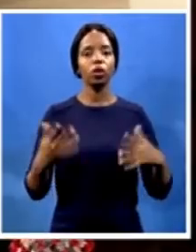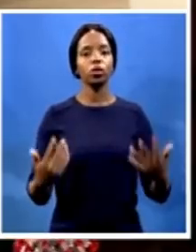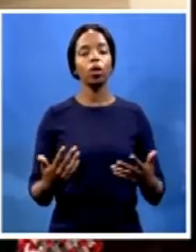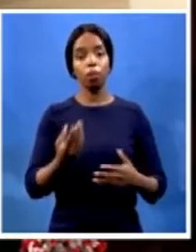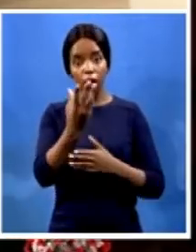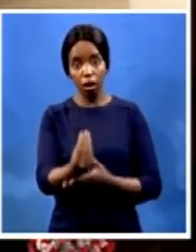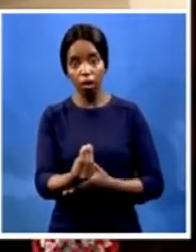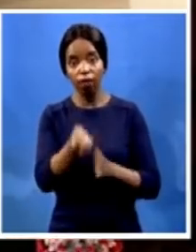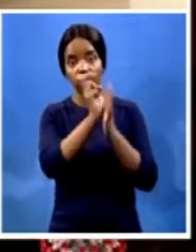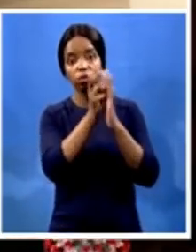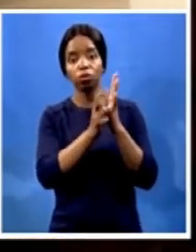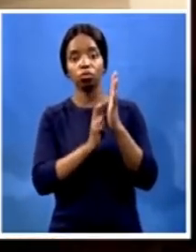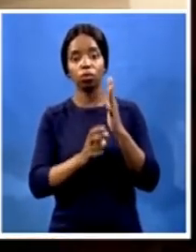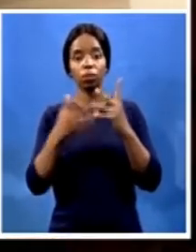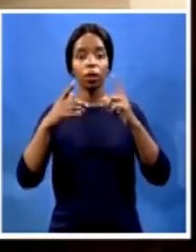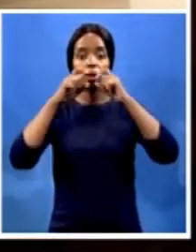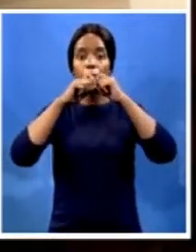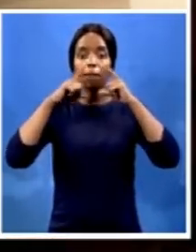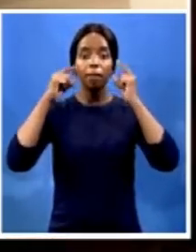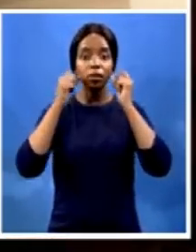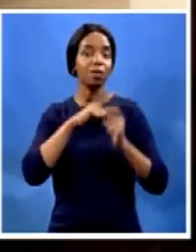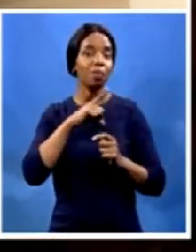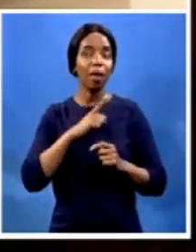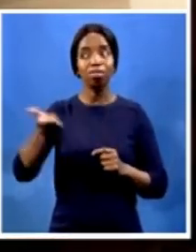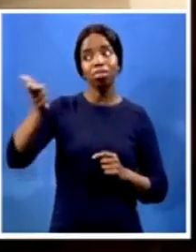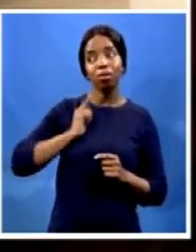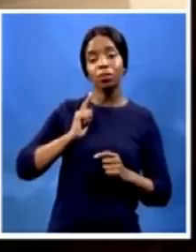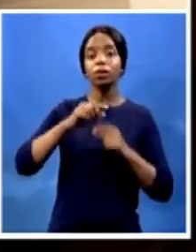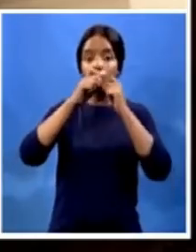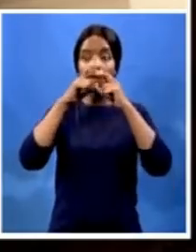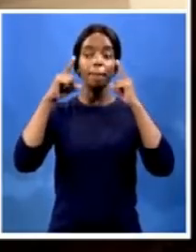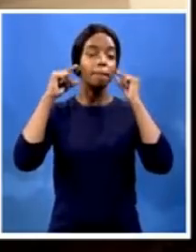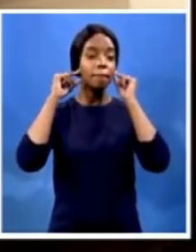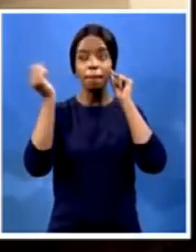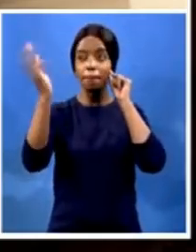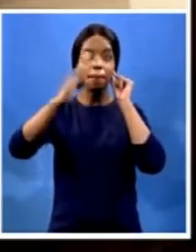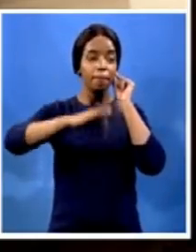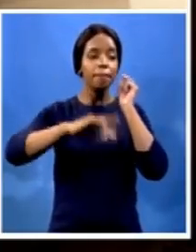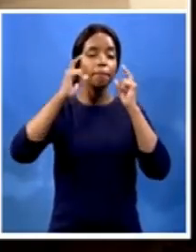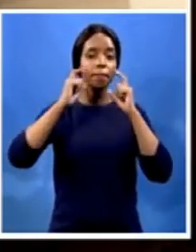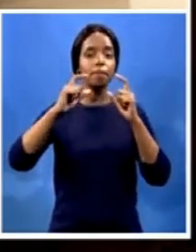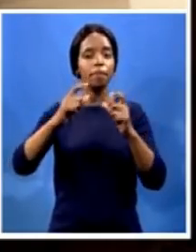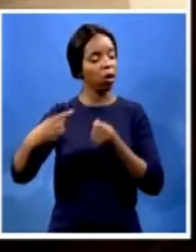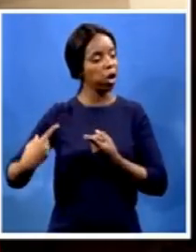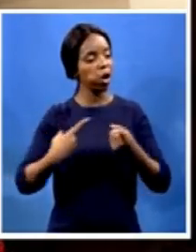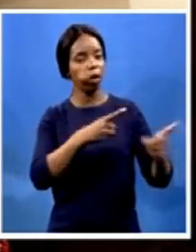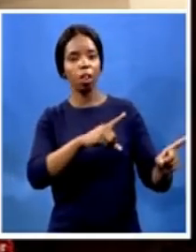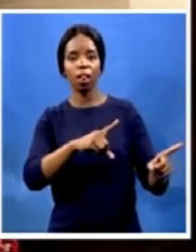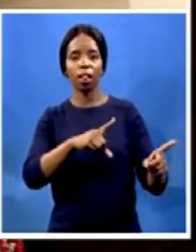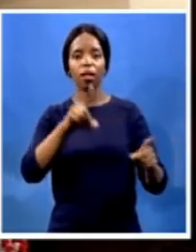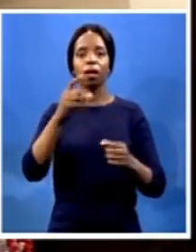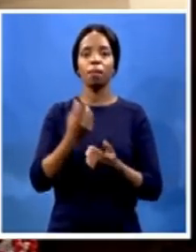it, you throw it away. Not every mask can be reusable. Why is your mask reusable? What makes it